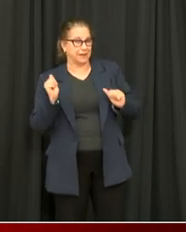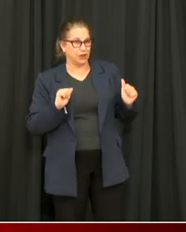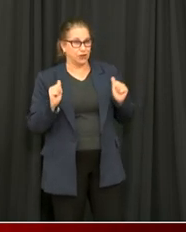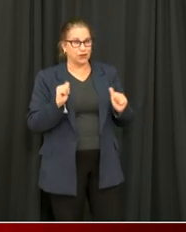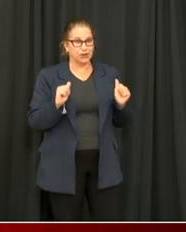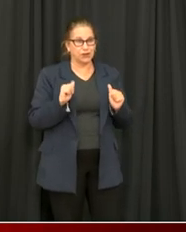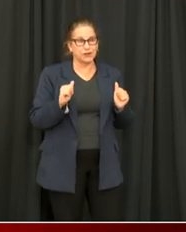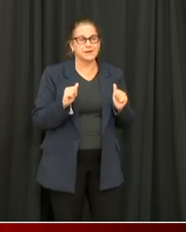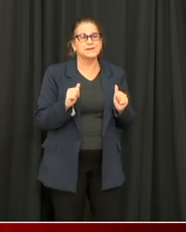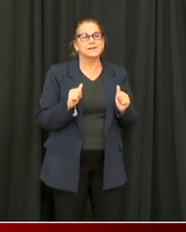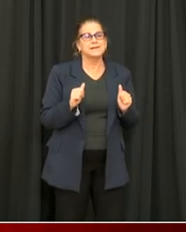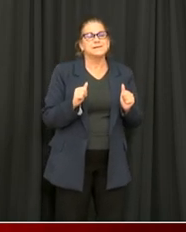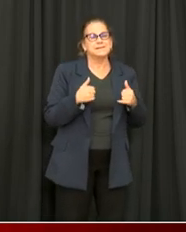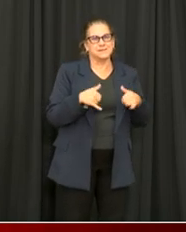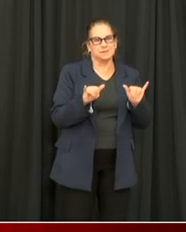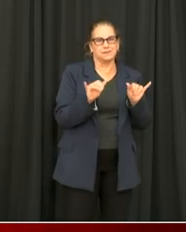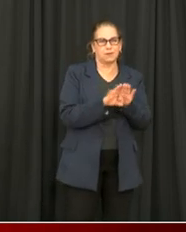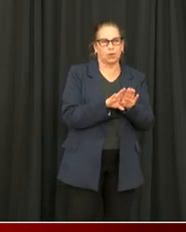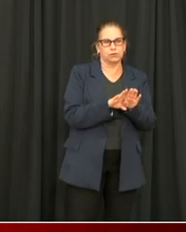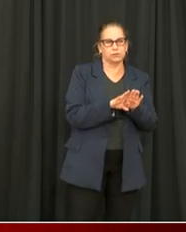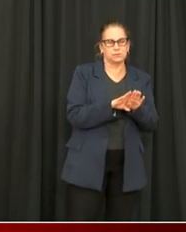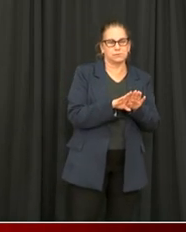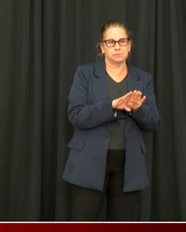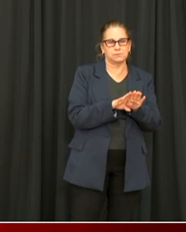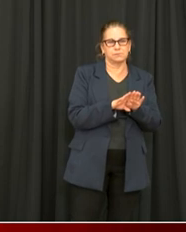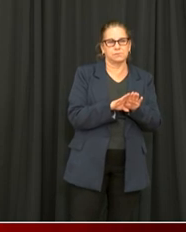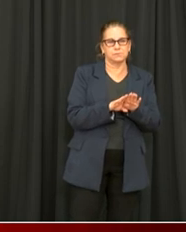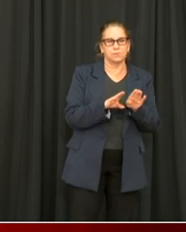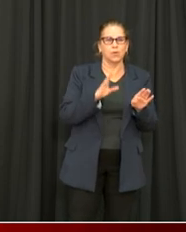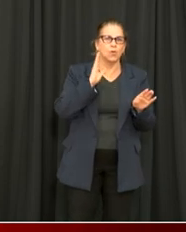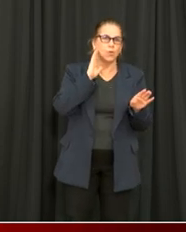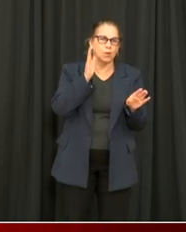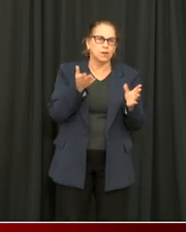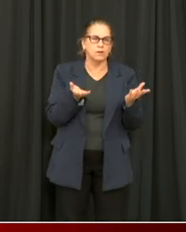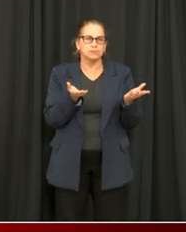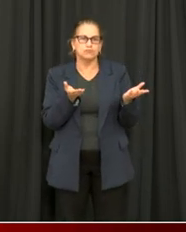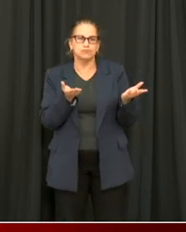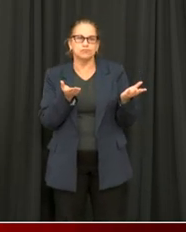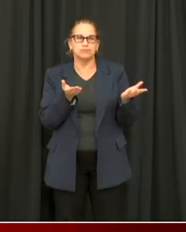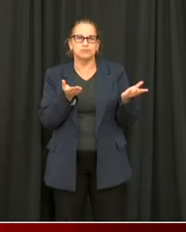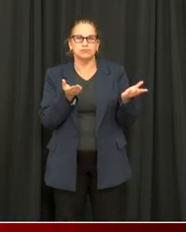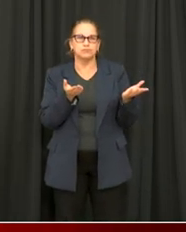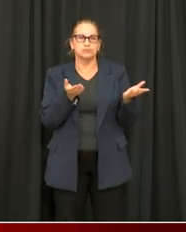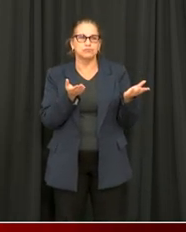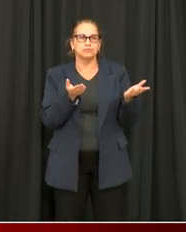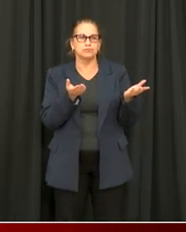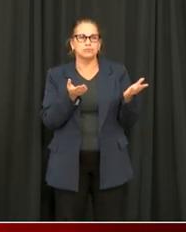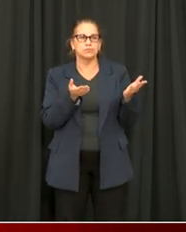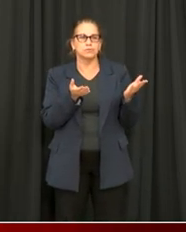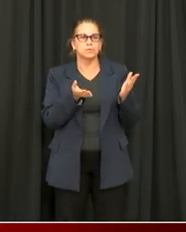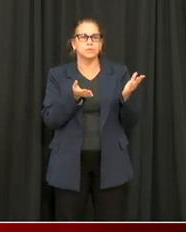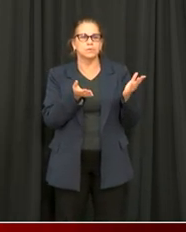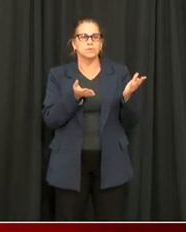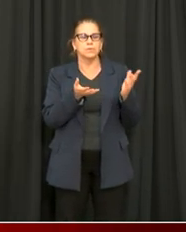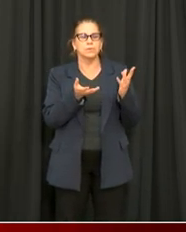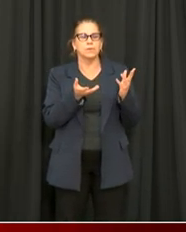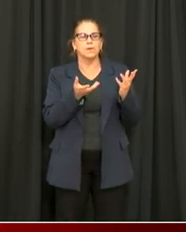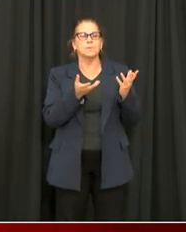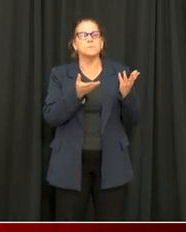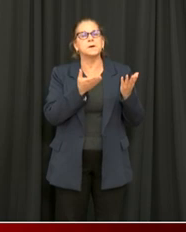continue to be closed. However, we will open up a waiver process to